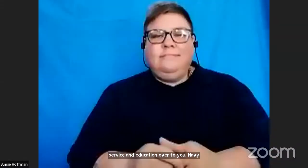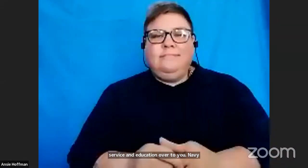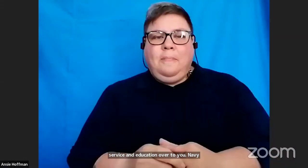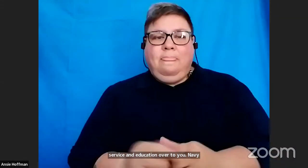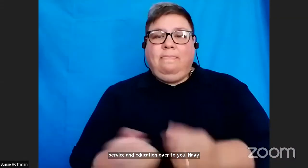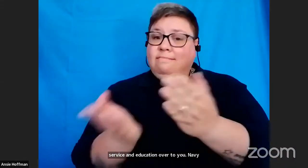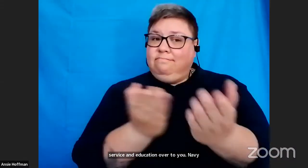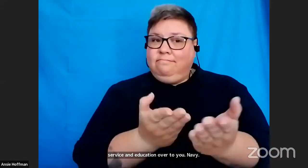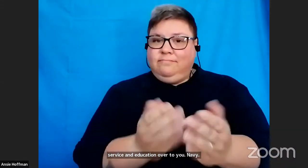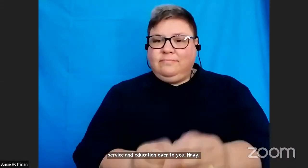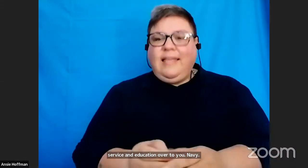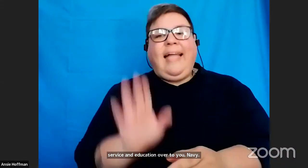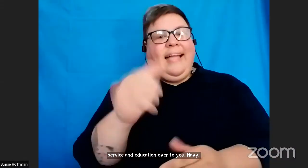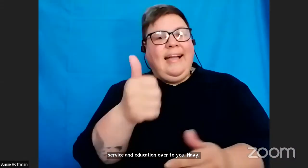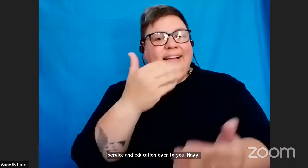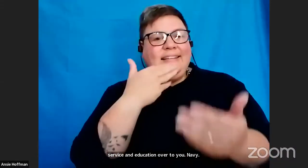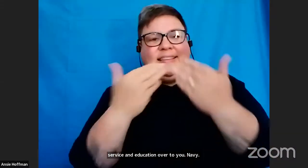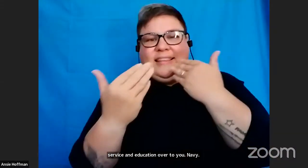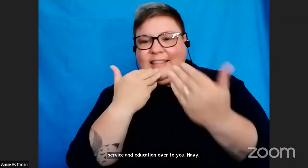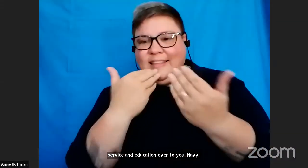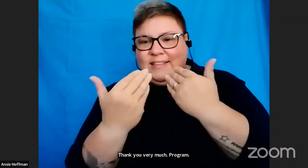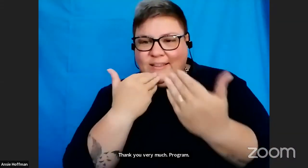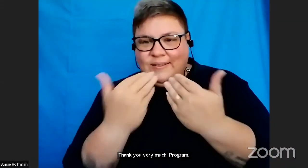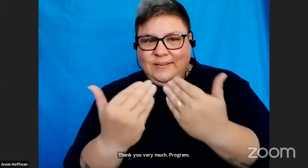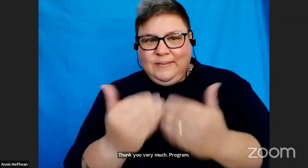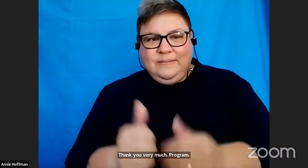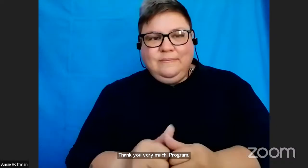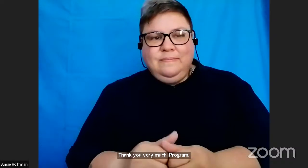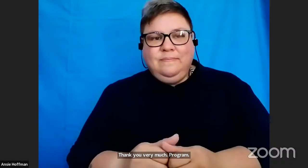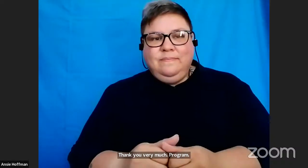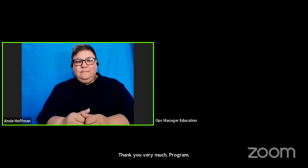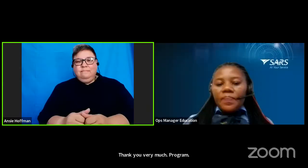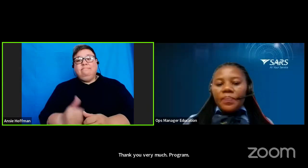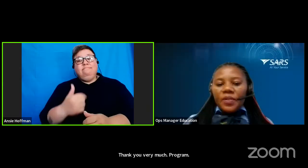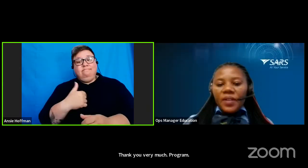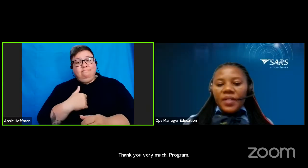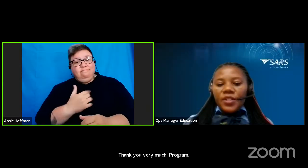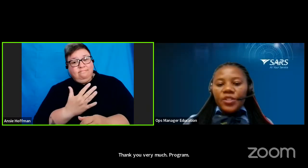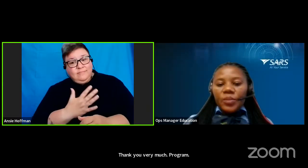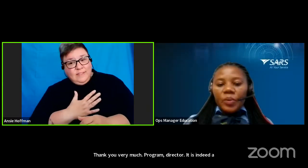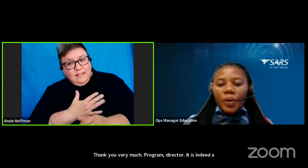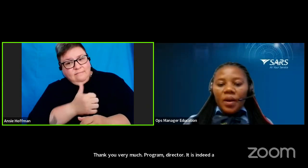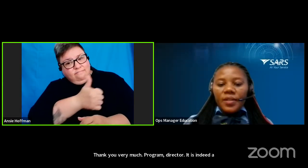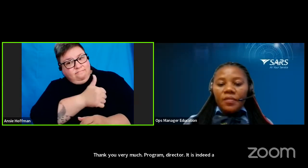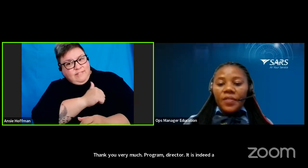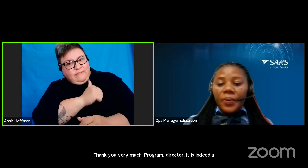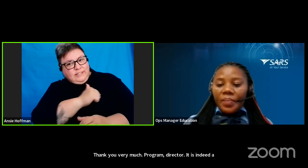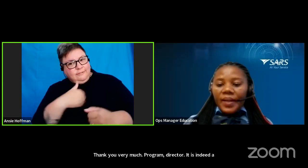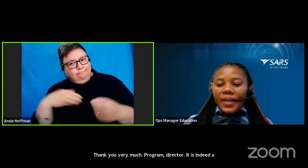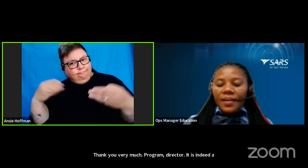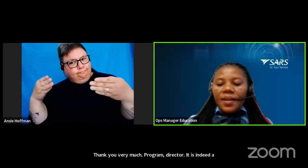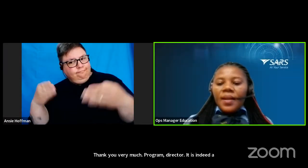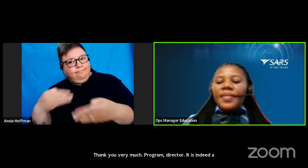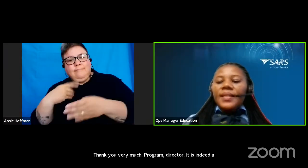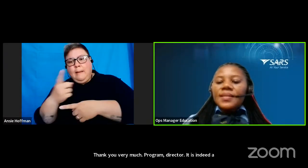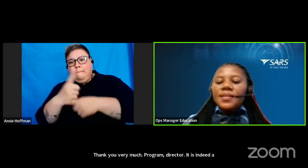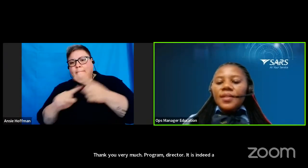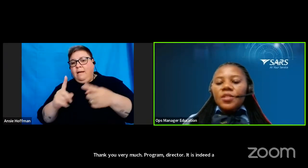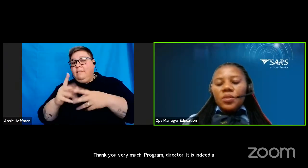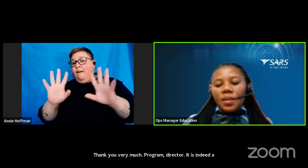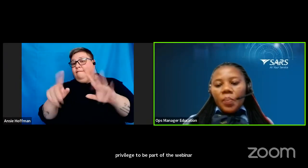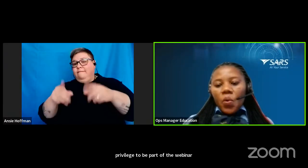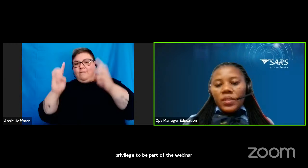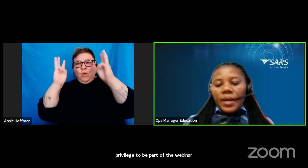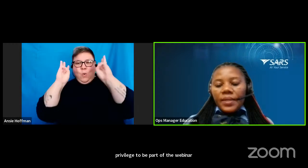Nwabisa you very much, Programme Director. It is indeed a privilege to be part of the webinar that